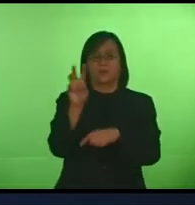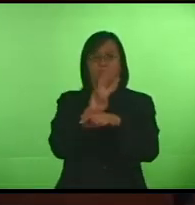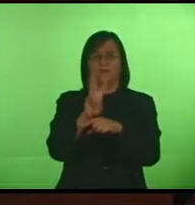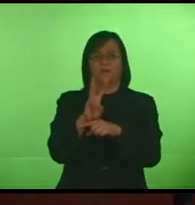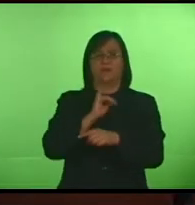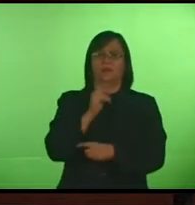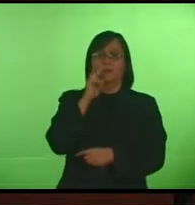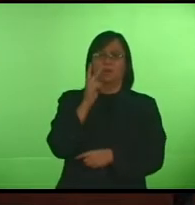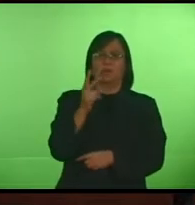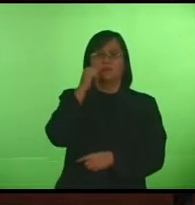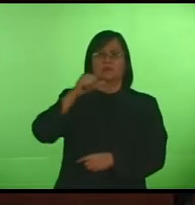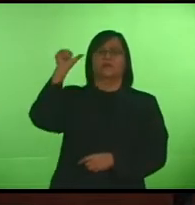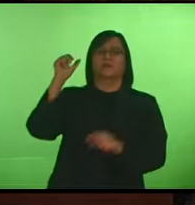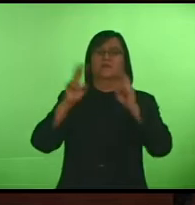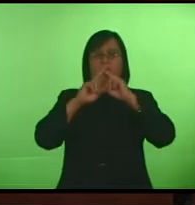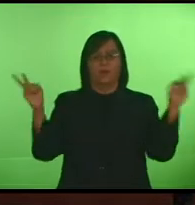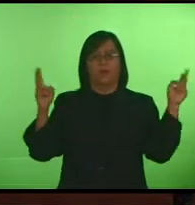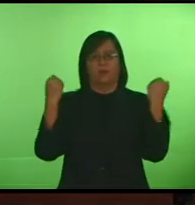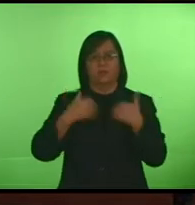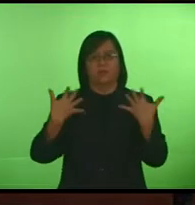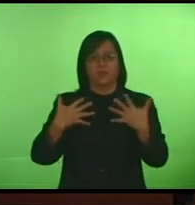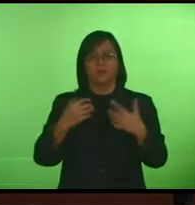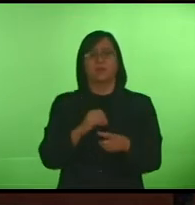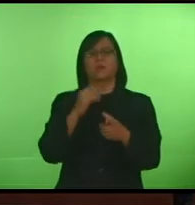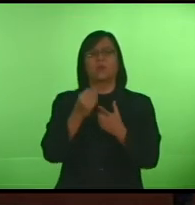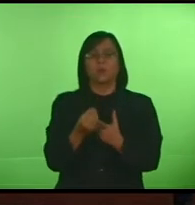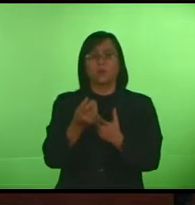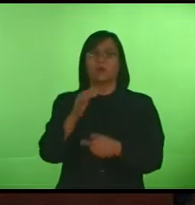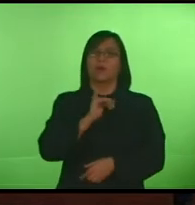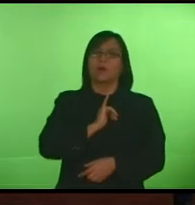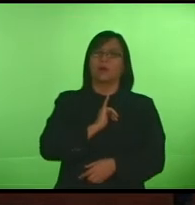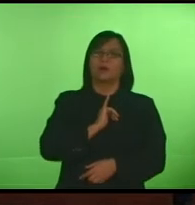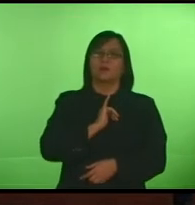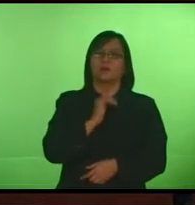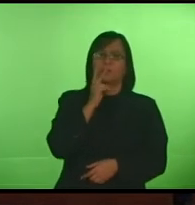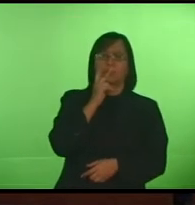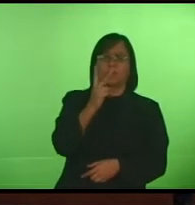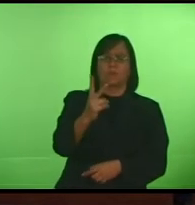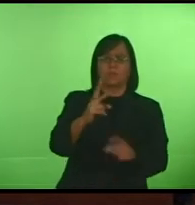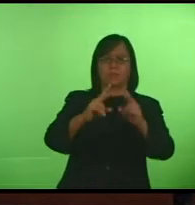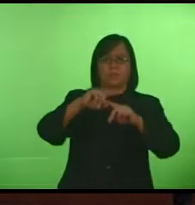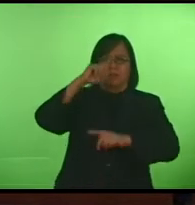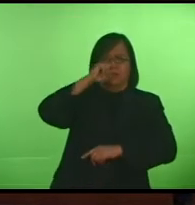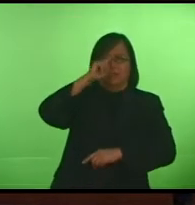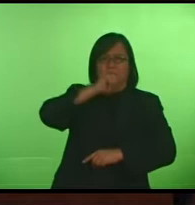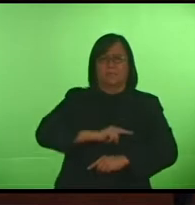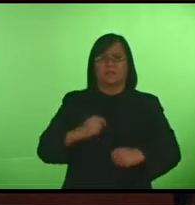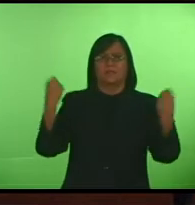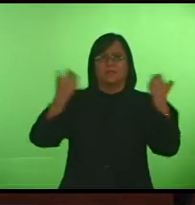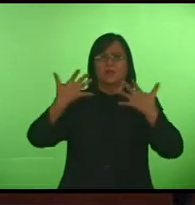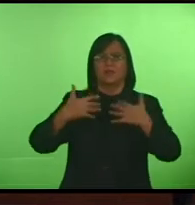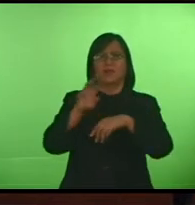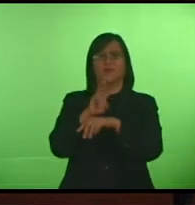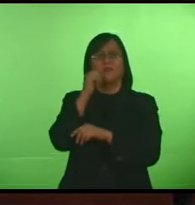scary, or I watched a very scary movie yesterday. So which sentence do